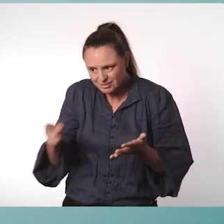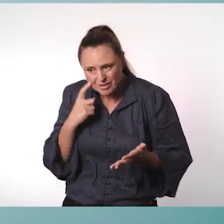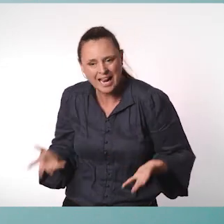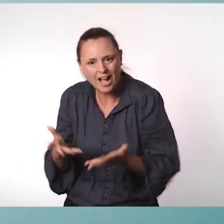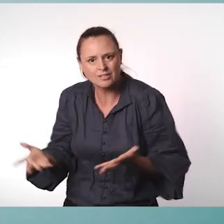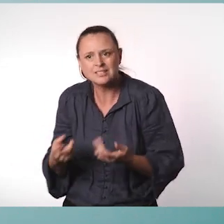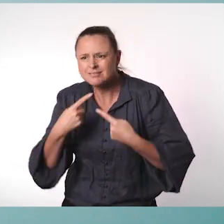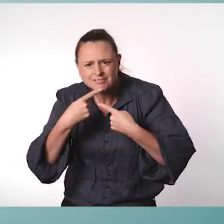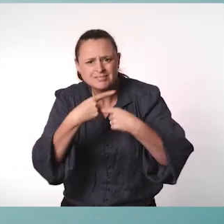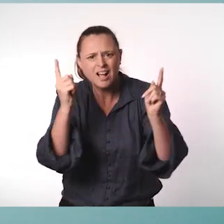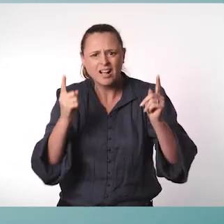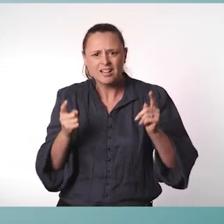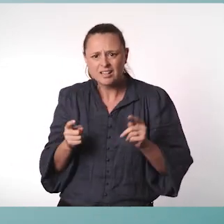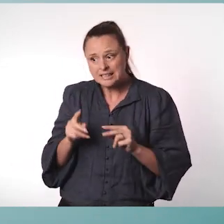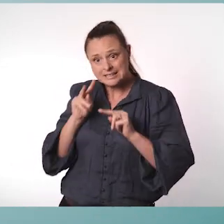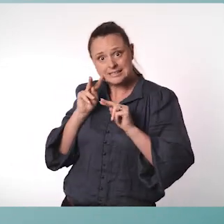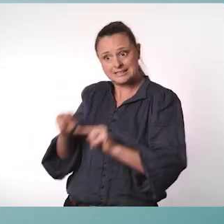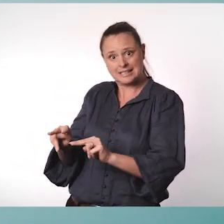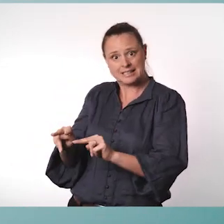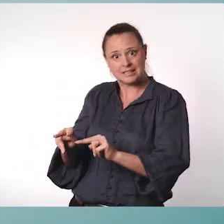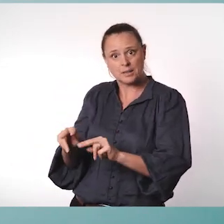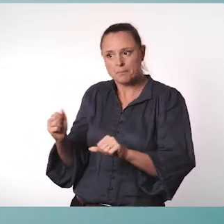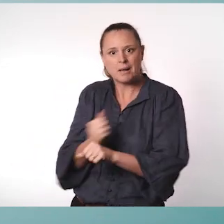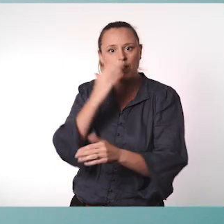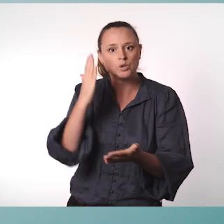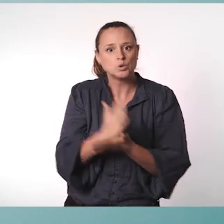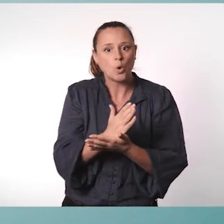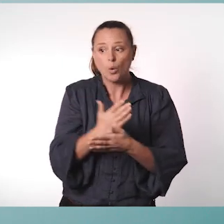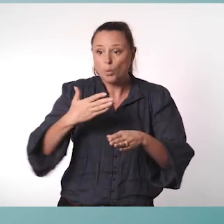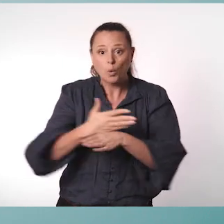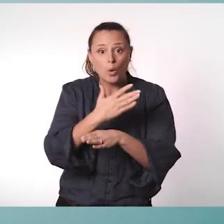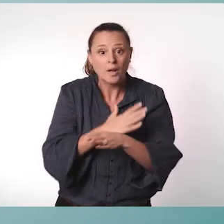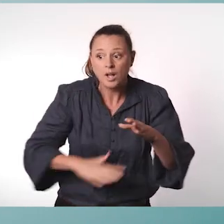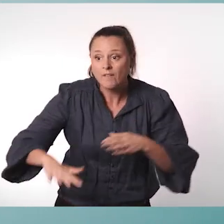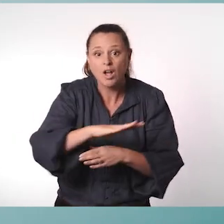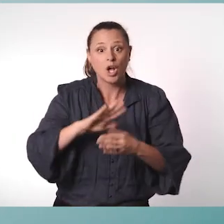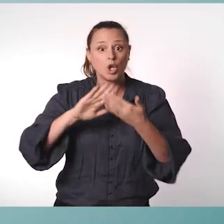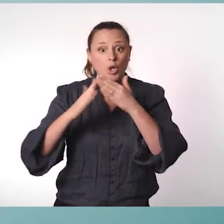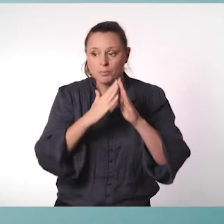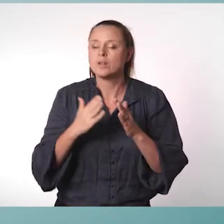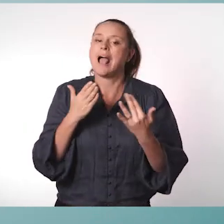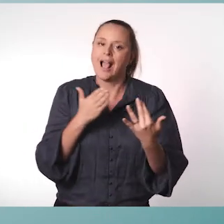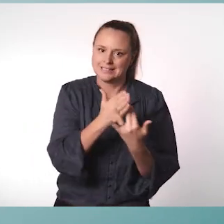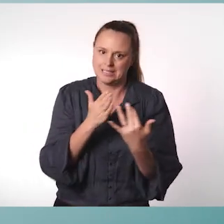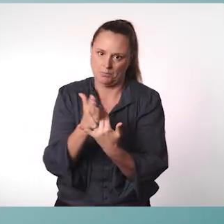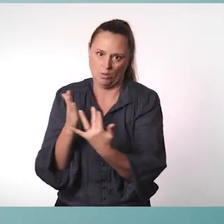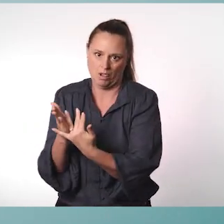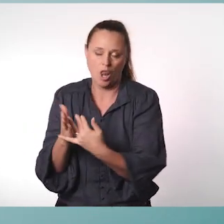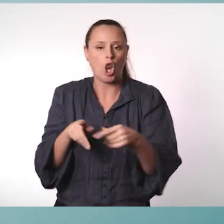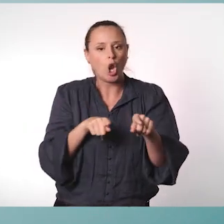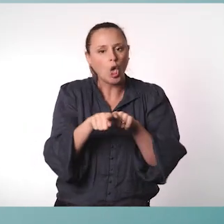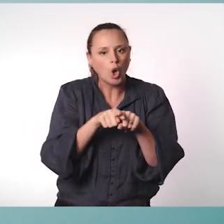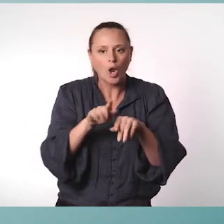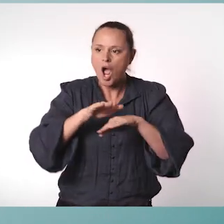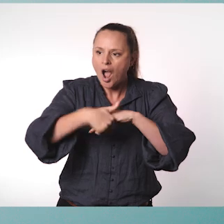girls with disabilities. Make sure our workplaces and communities are inclusive and accessible. Learn and share what we know about the kinds